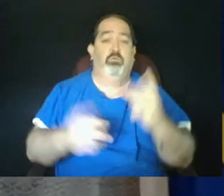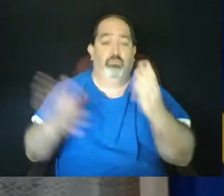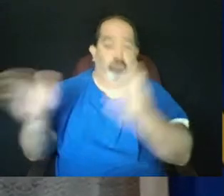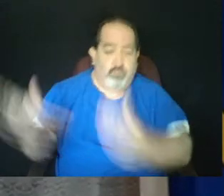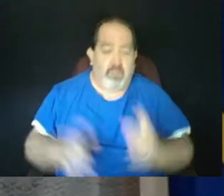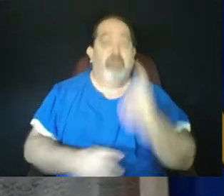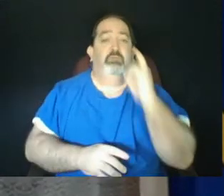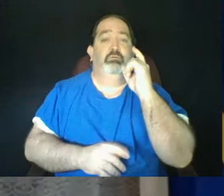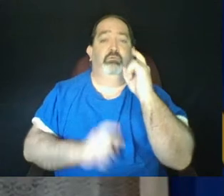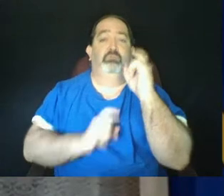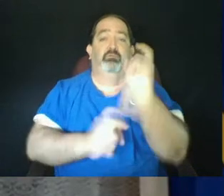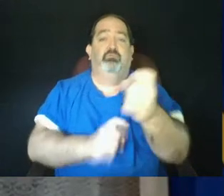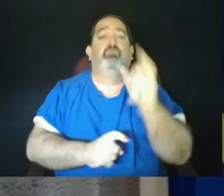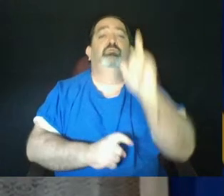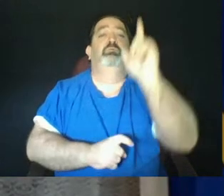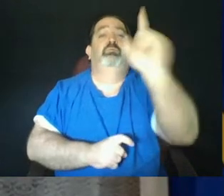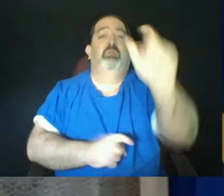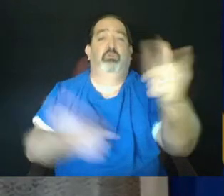future event.